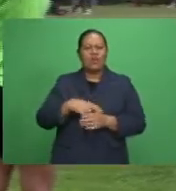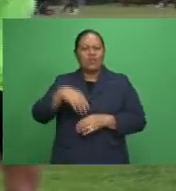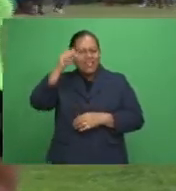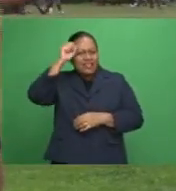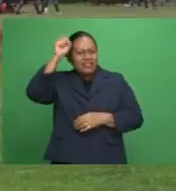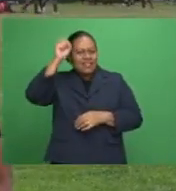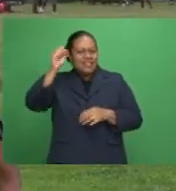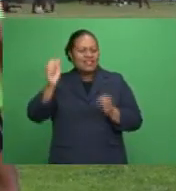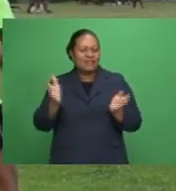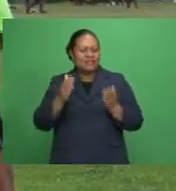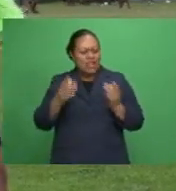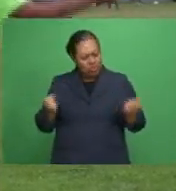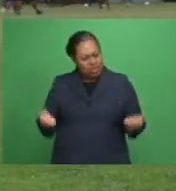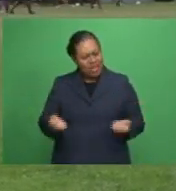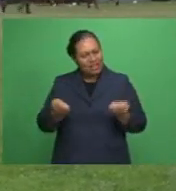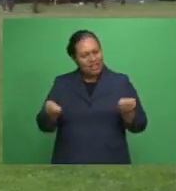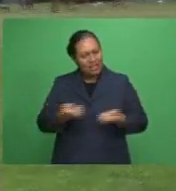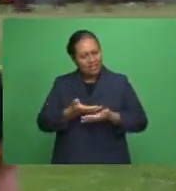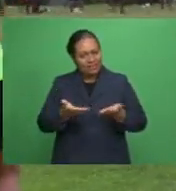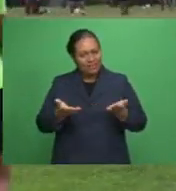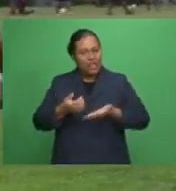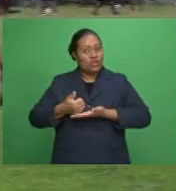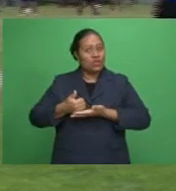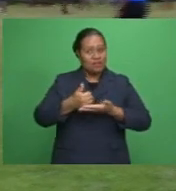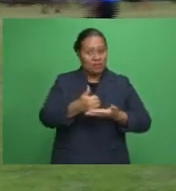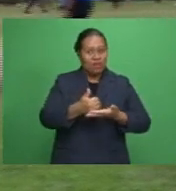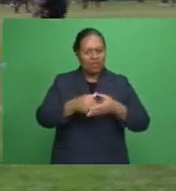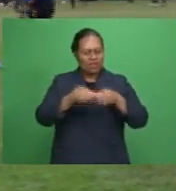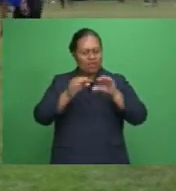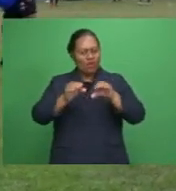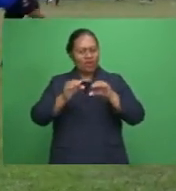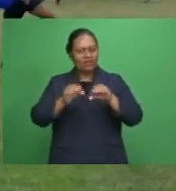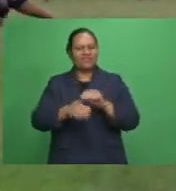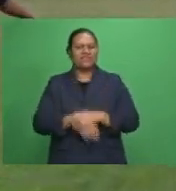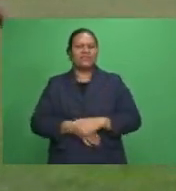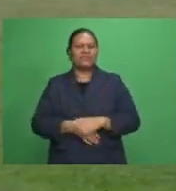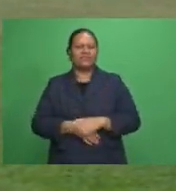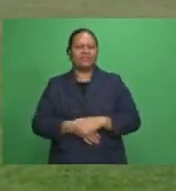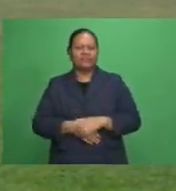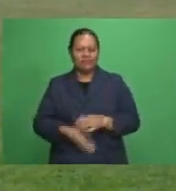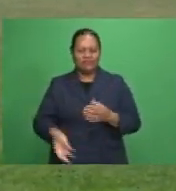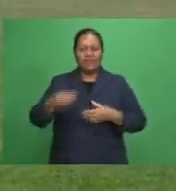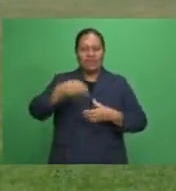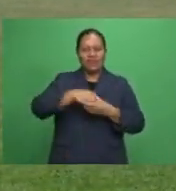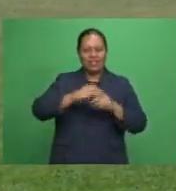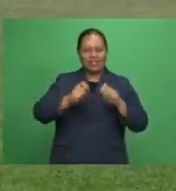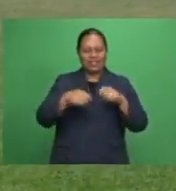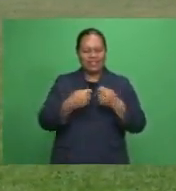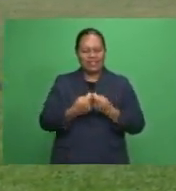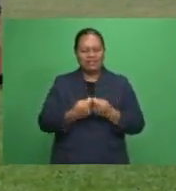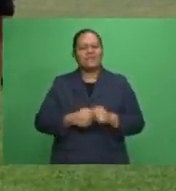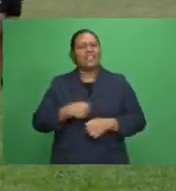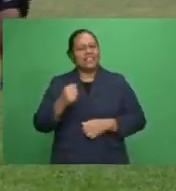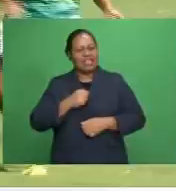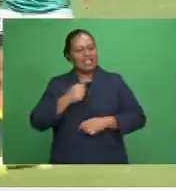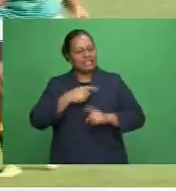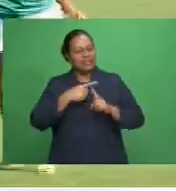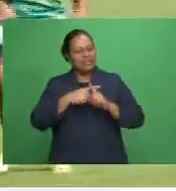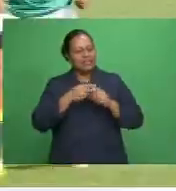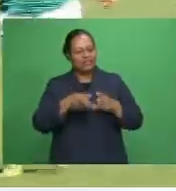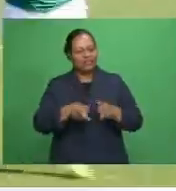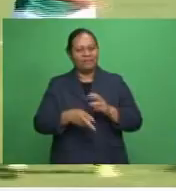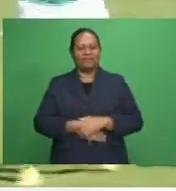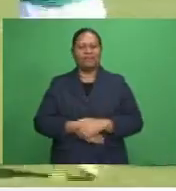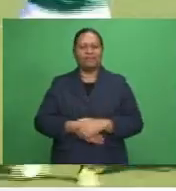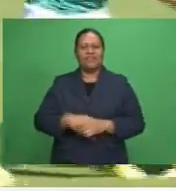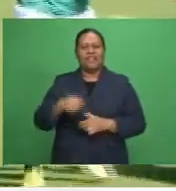encouraged and to be supported by coaches who are amongst the team, I guess it's a positive thing for them. While